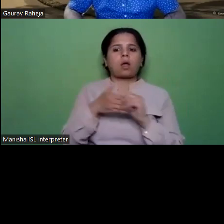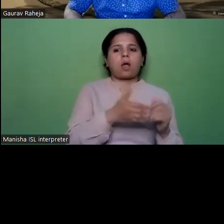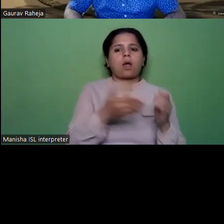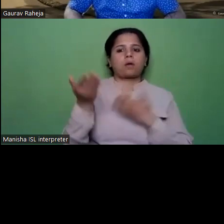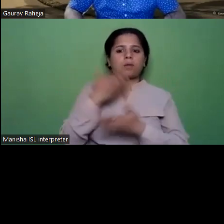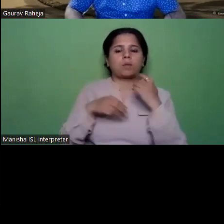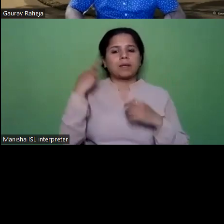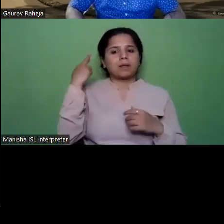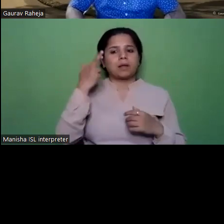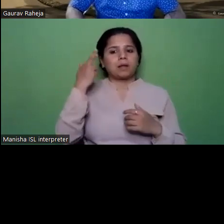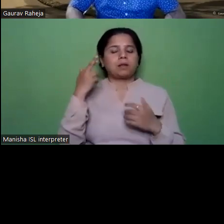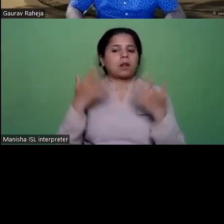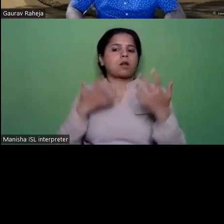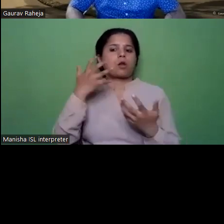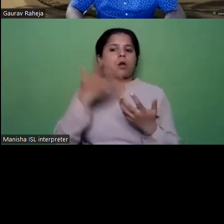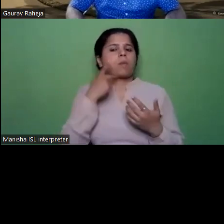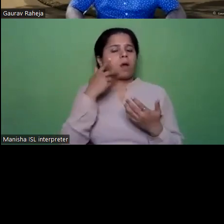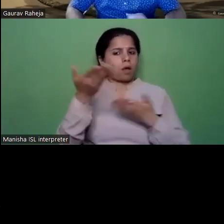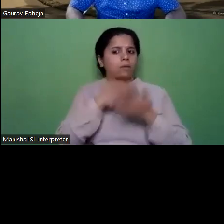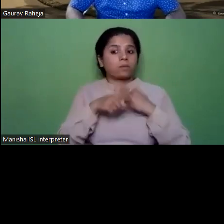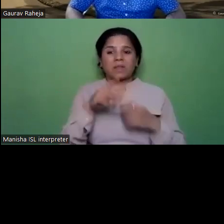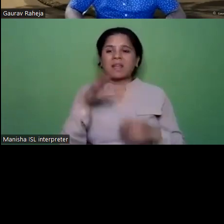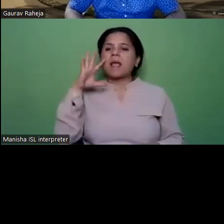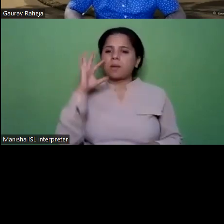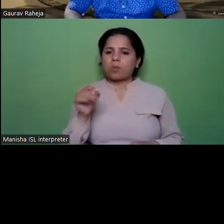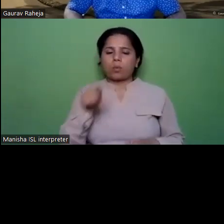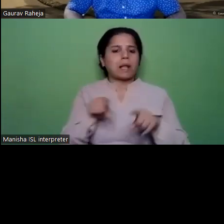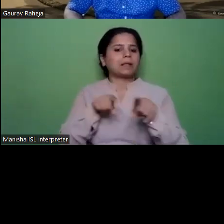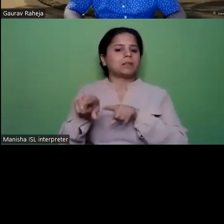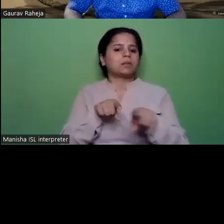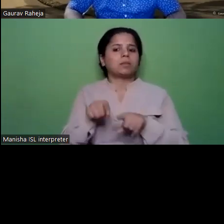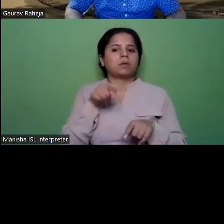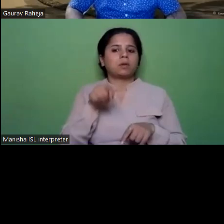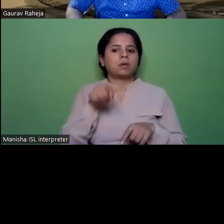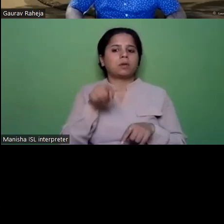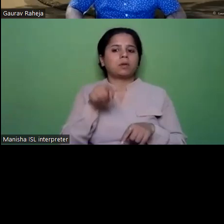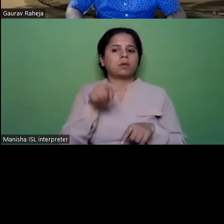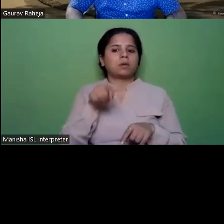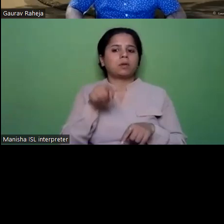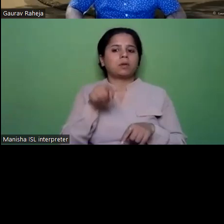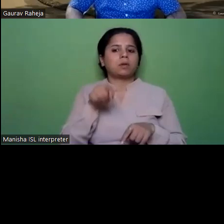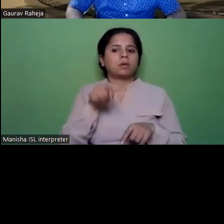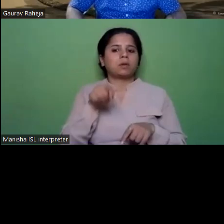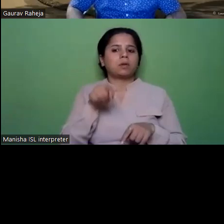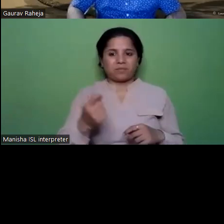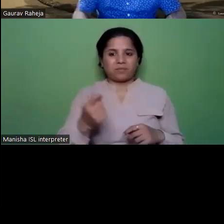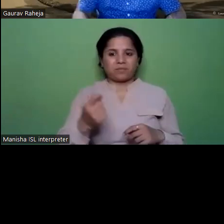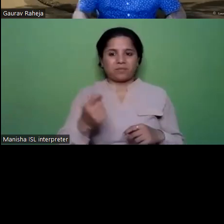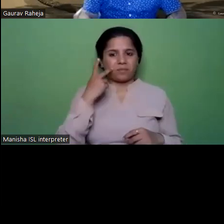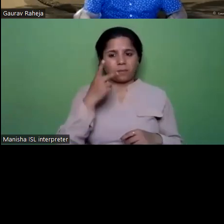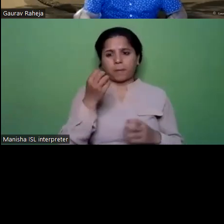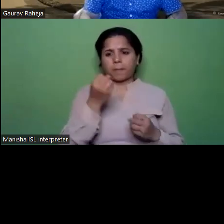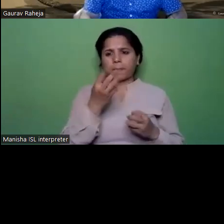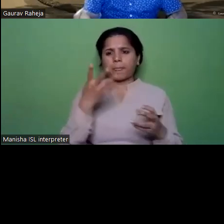reasonable accommodation as well, but it's important. So here is an example of a lever type handle. So many times you'll see on